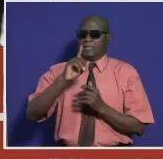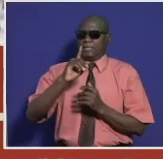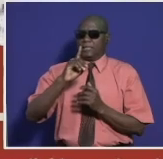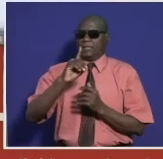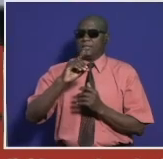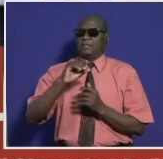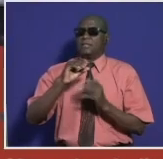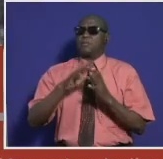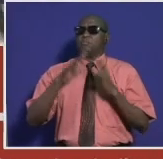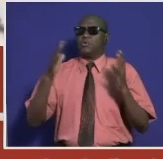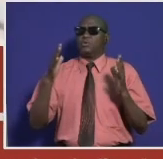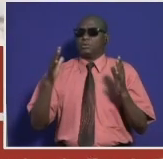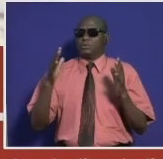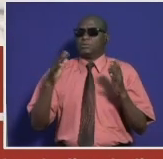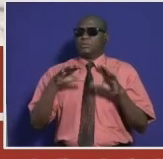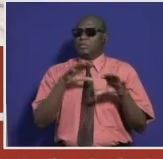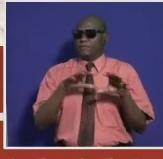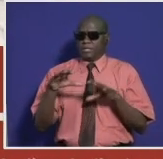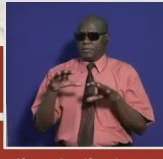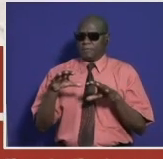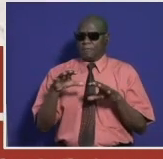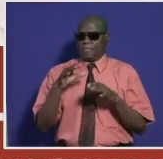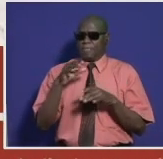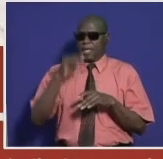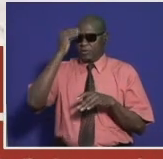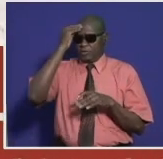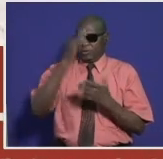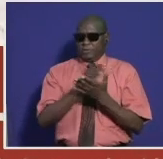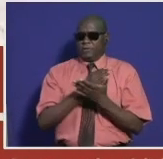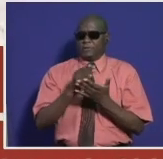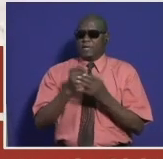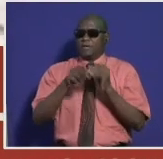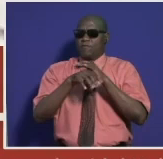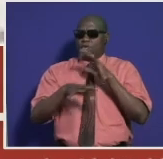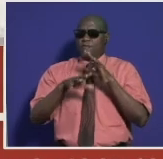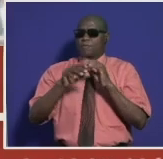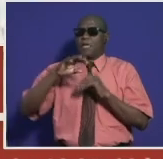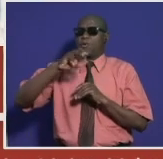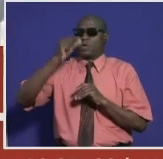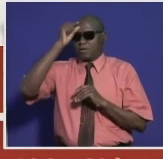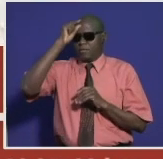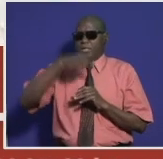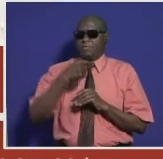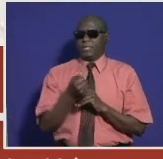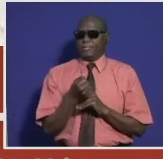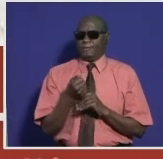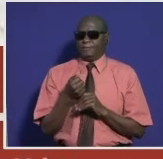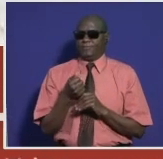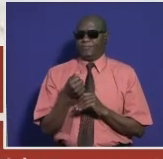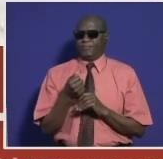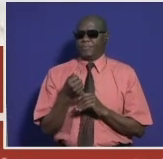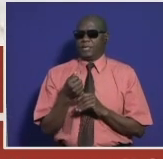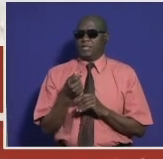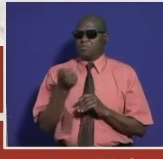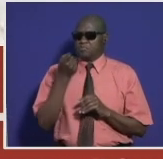education sector because they are devolved and they are being paid by county governments. Apart from the peanuts they